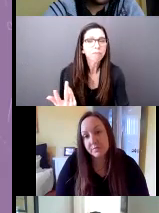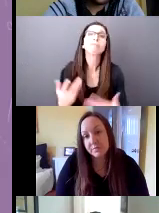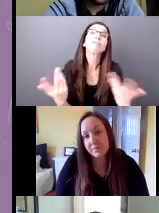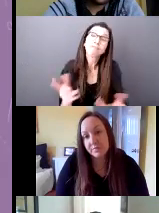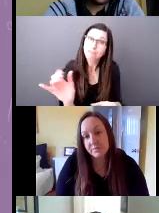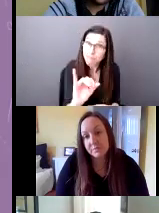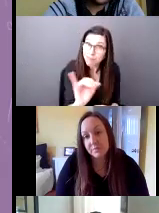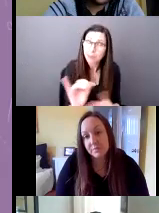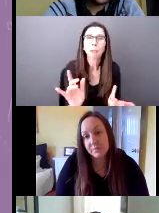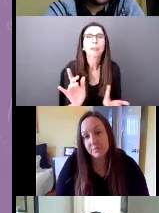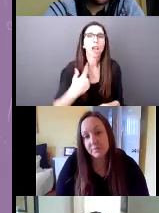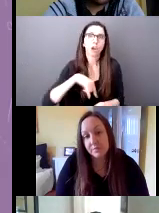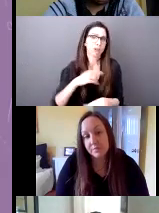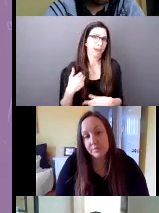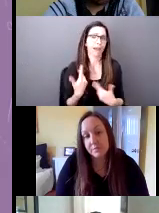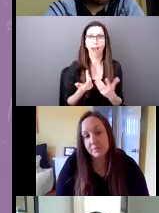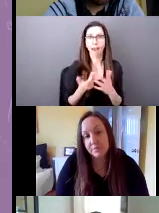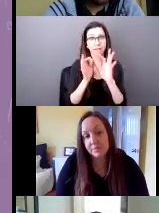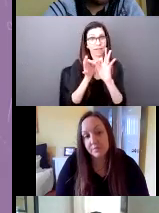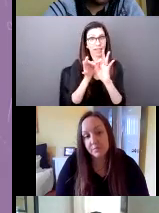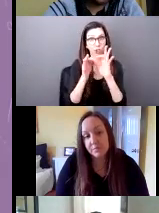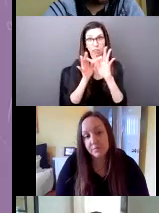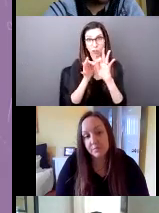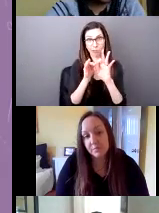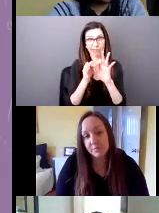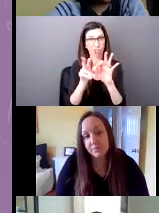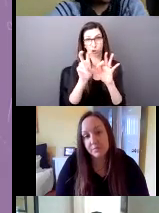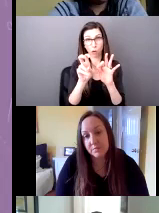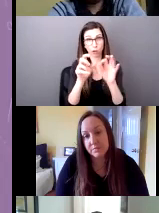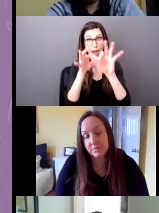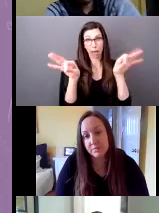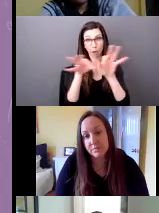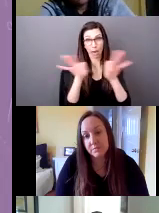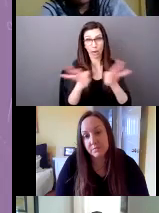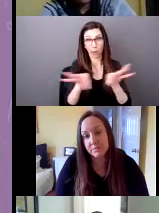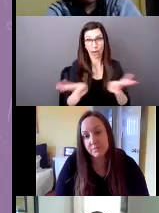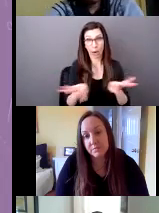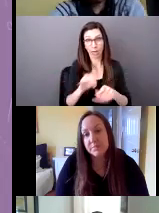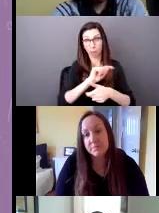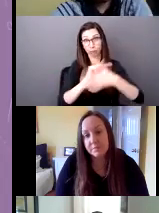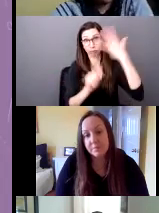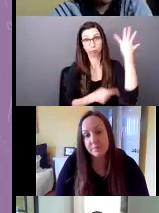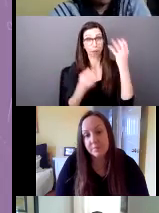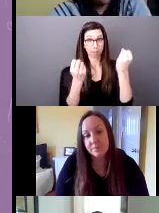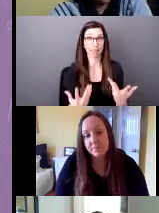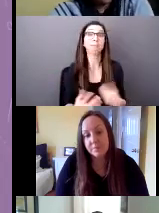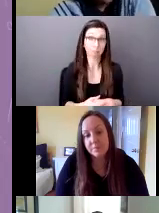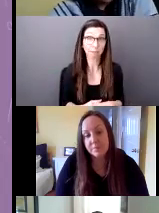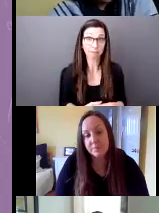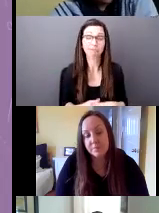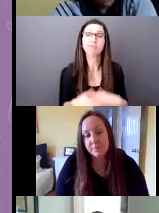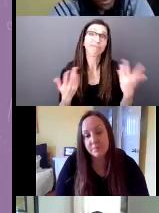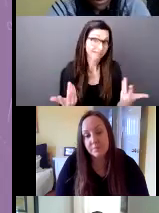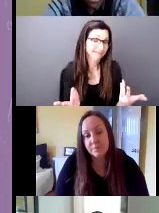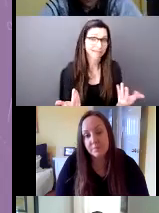access to interpretation in over 200 languages. And then we do get calls from other areas, so